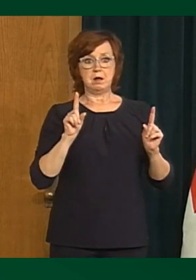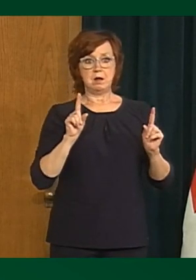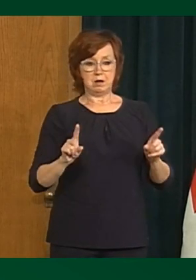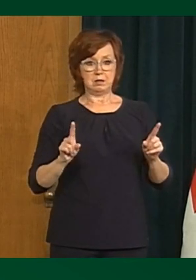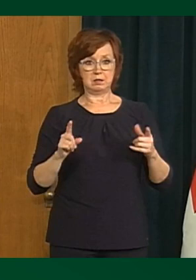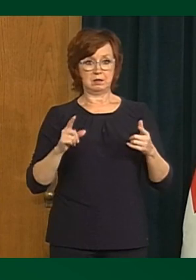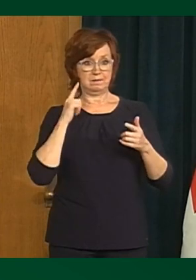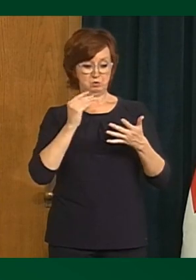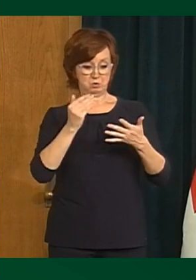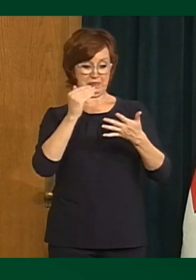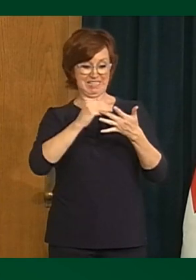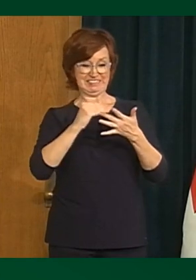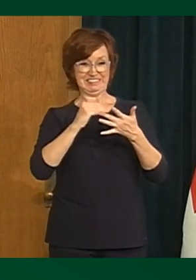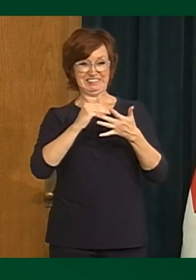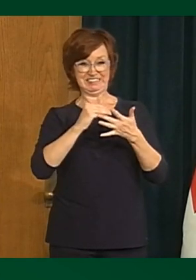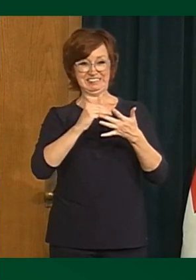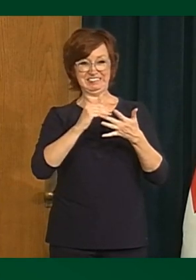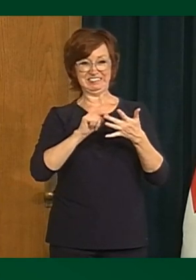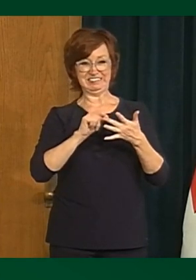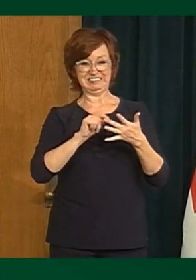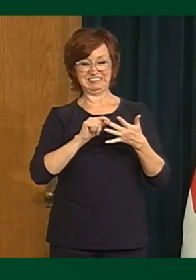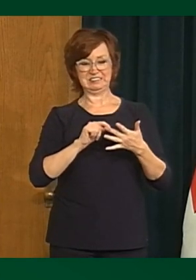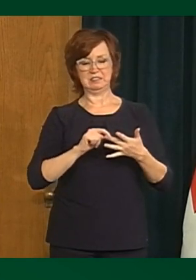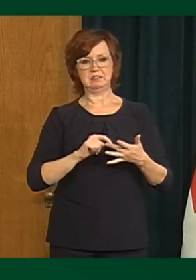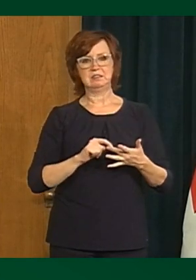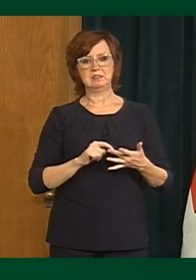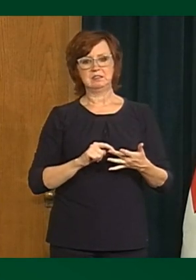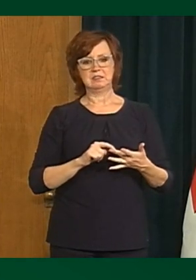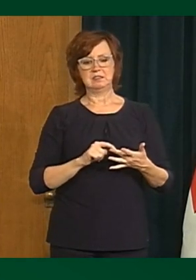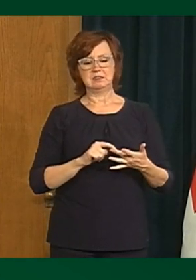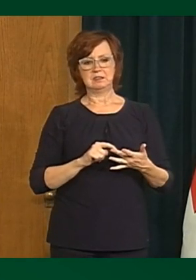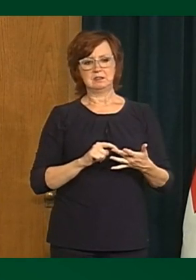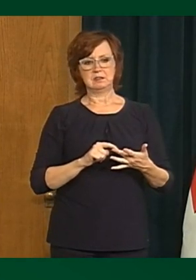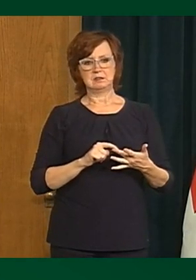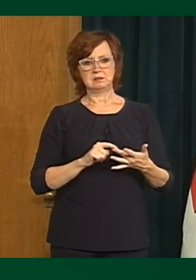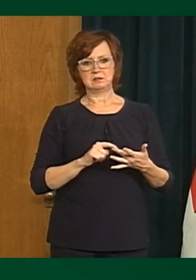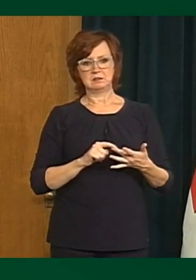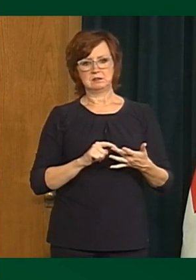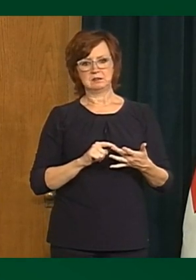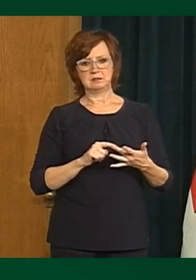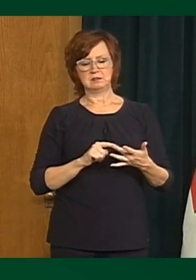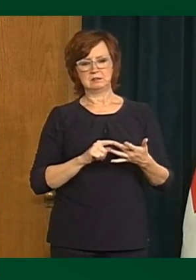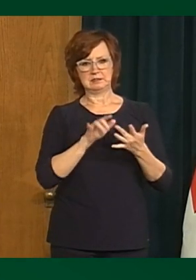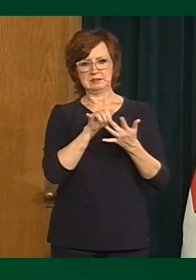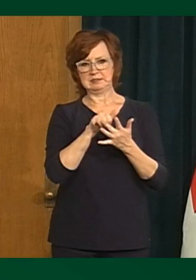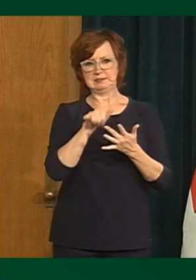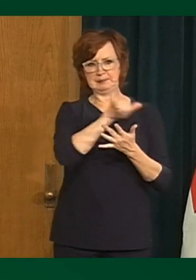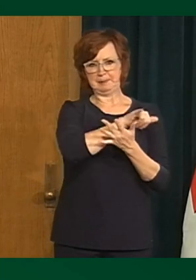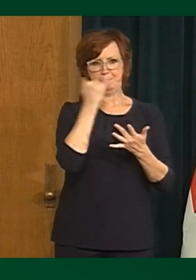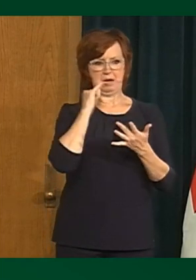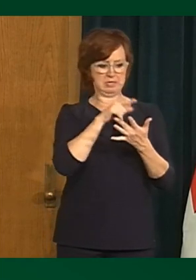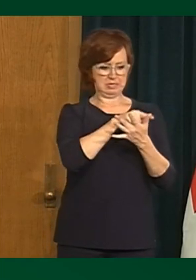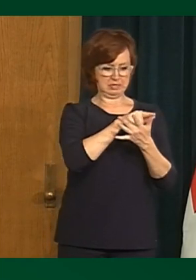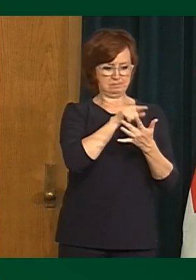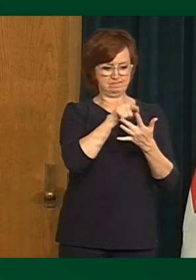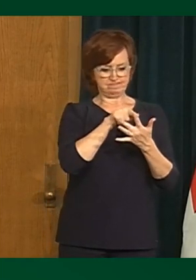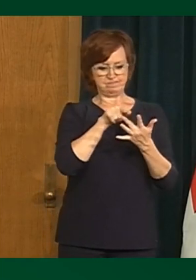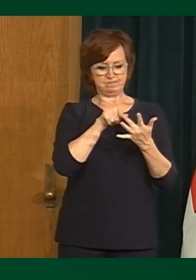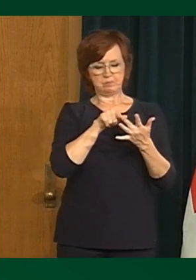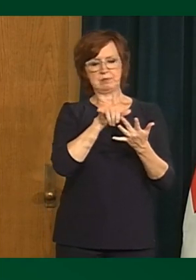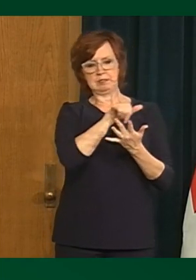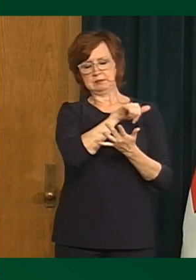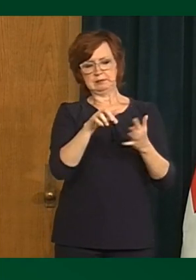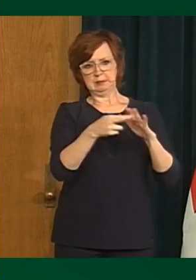made around phase three. It's quite likely they would mirror decisions that have been made around phase one and two, and they would be very localized in their